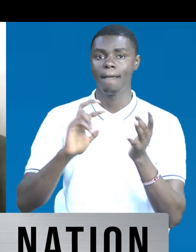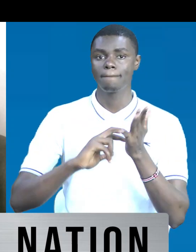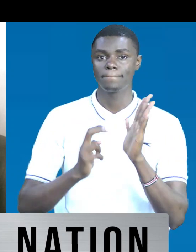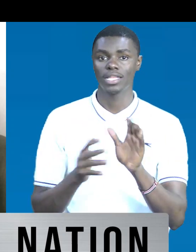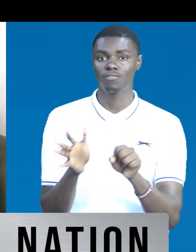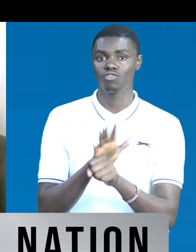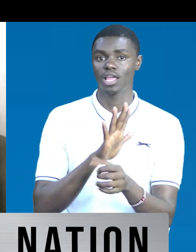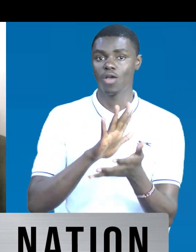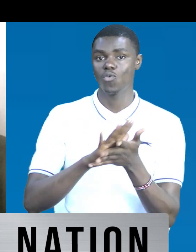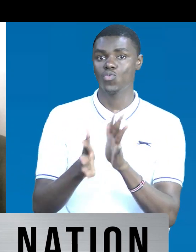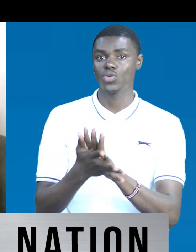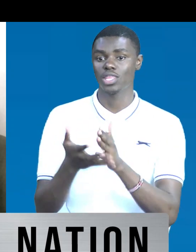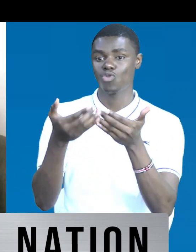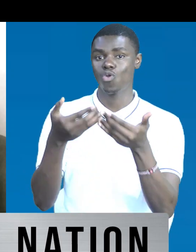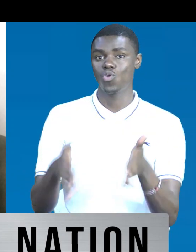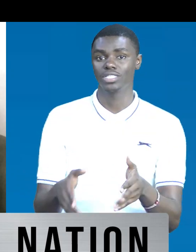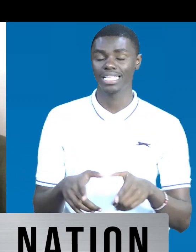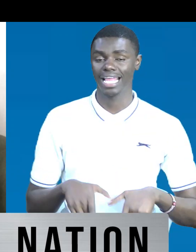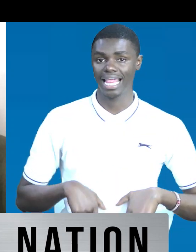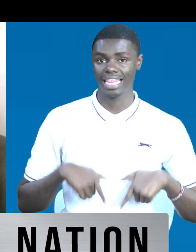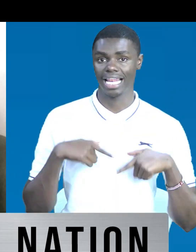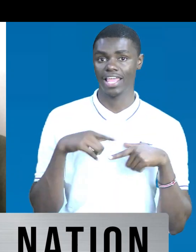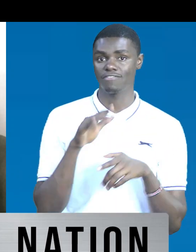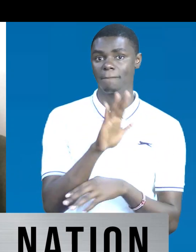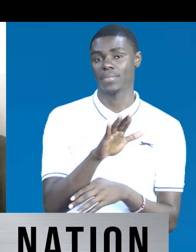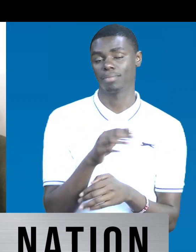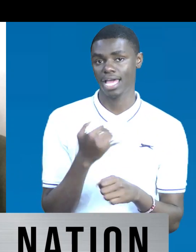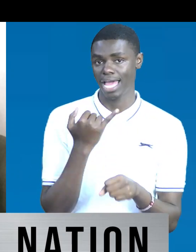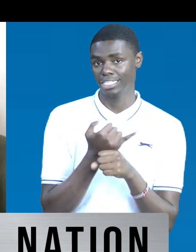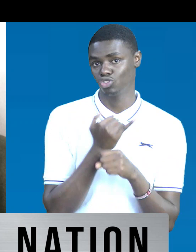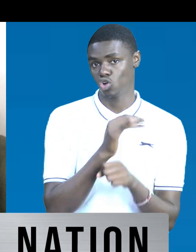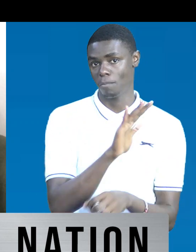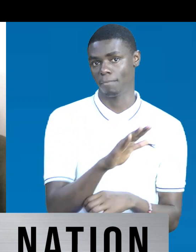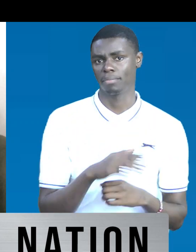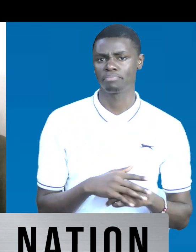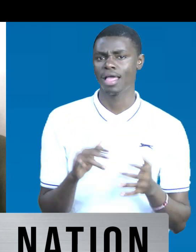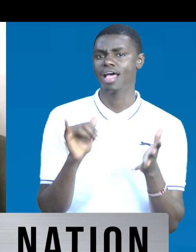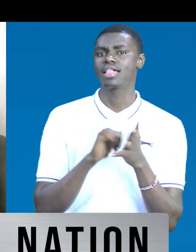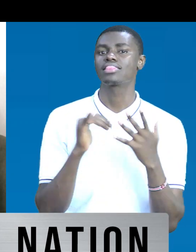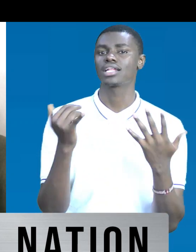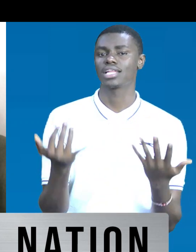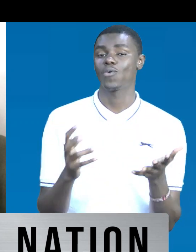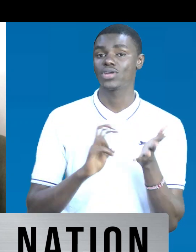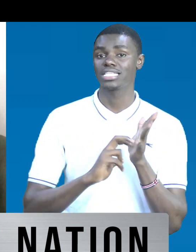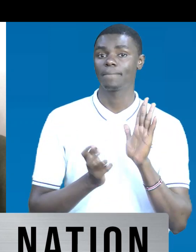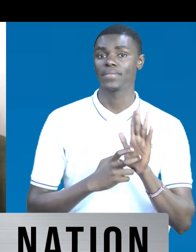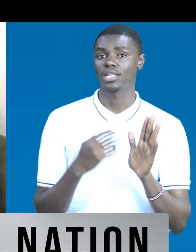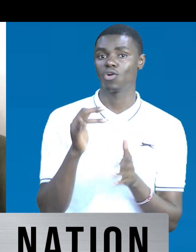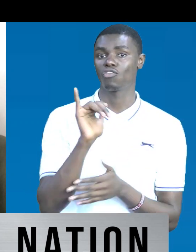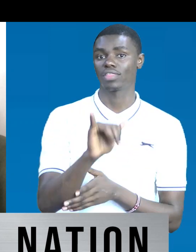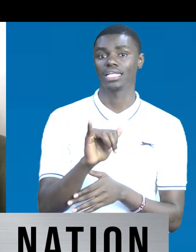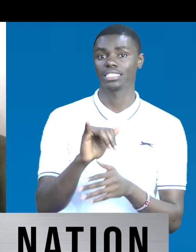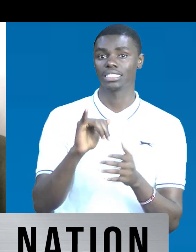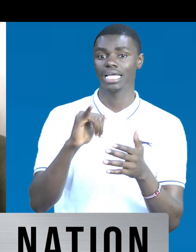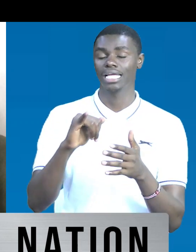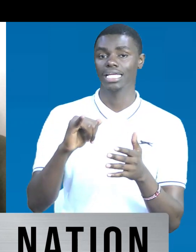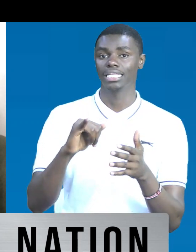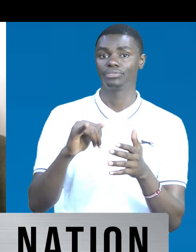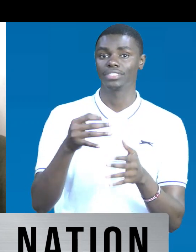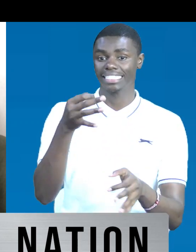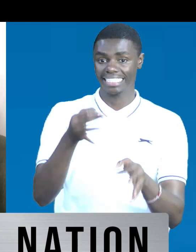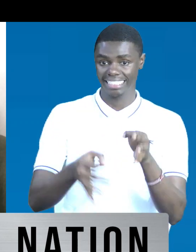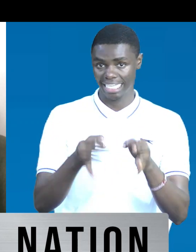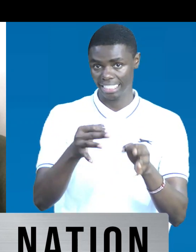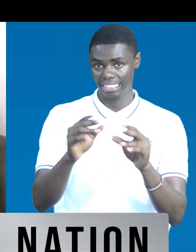without losing their livelihoods. Okay, Yes. okay. That now is the meaning of that just transition. Yes, the